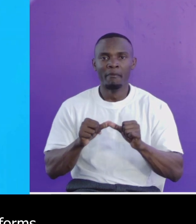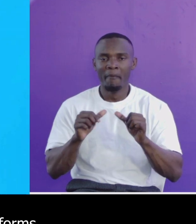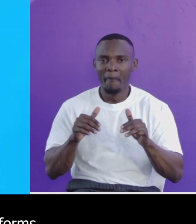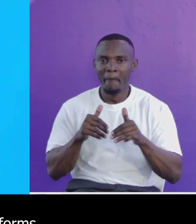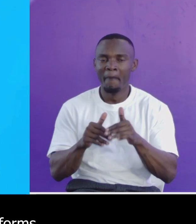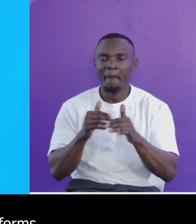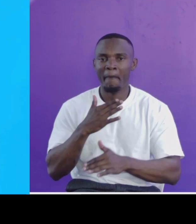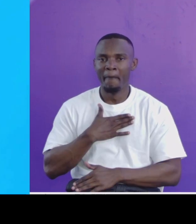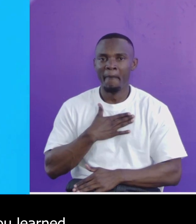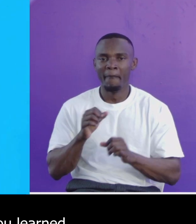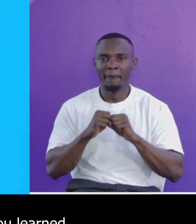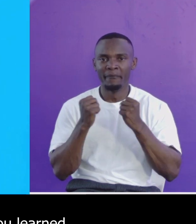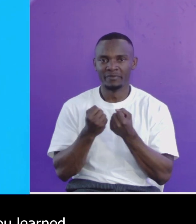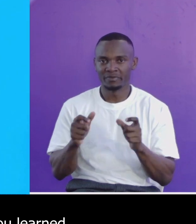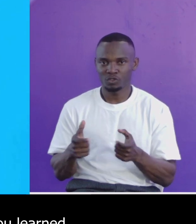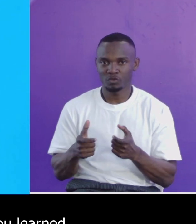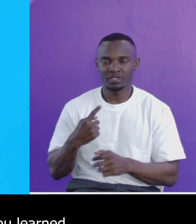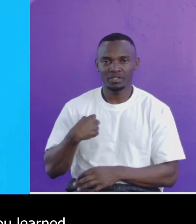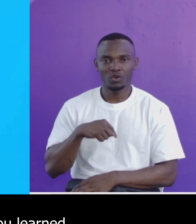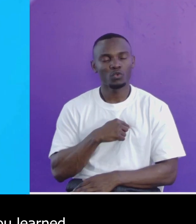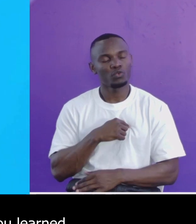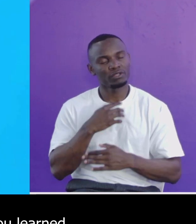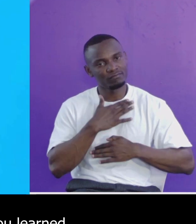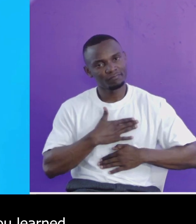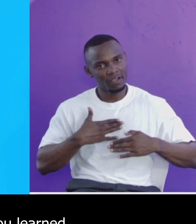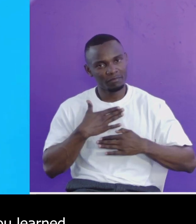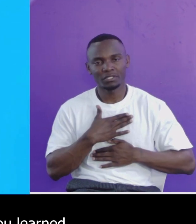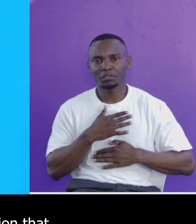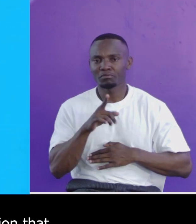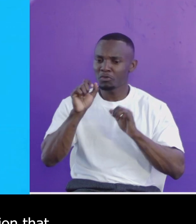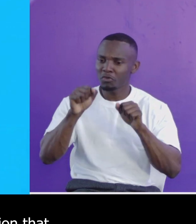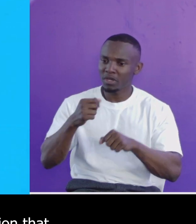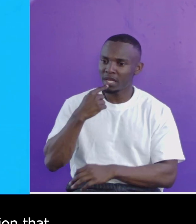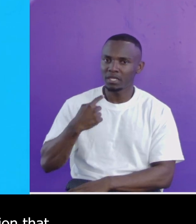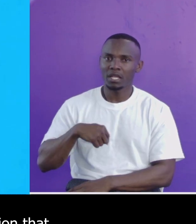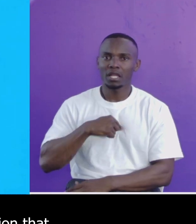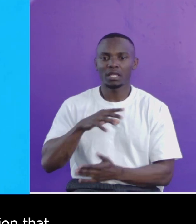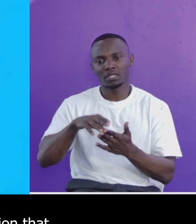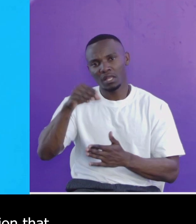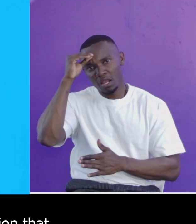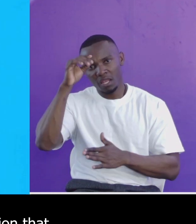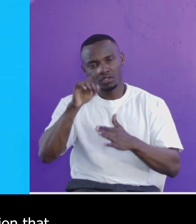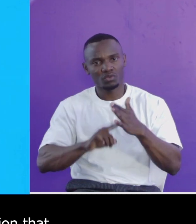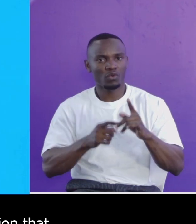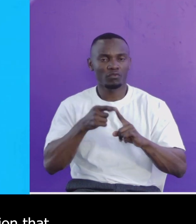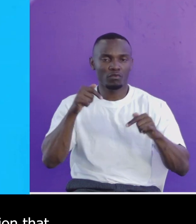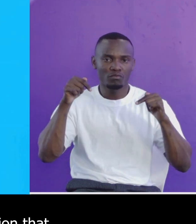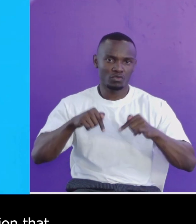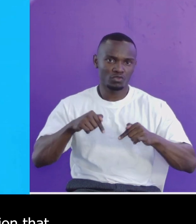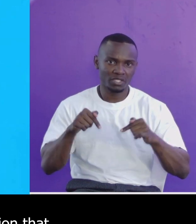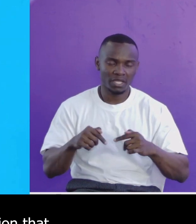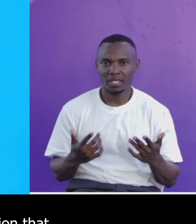social media platforms. We will appreciate. You can tell us what you learned from this episode today,